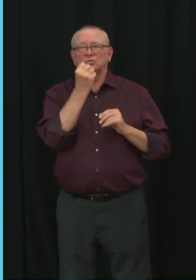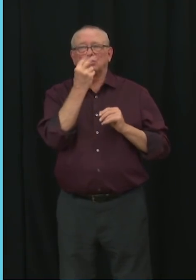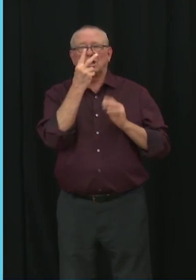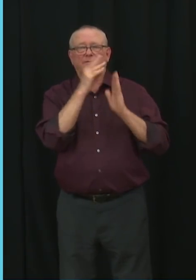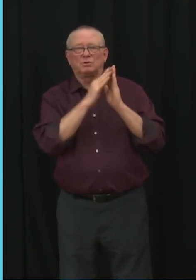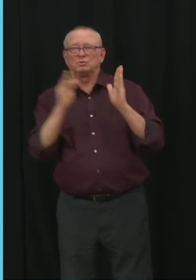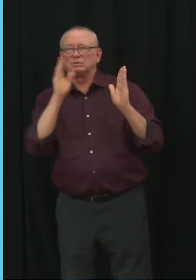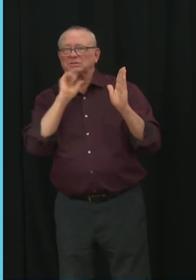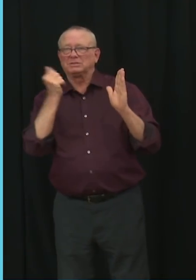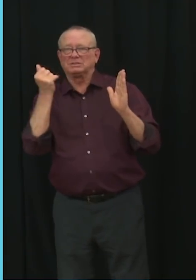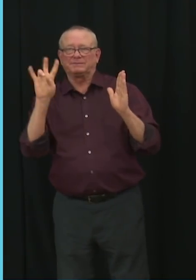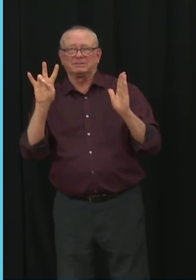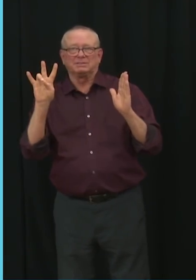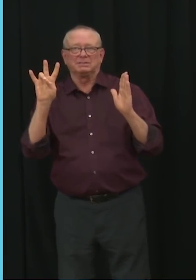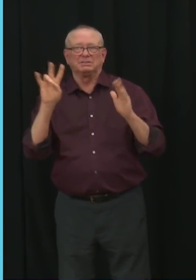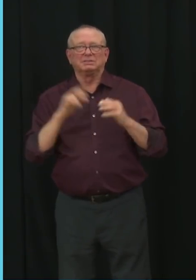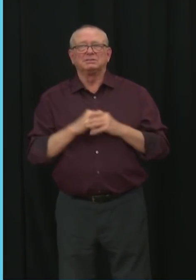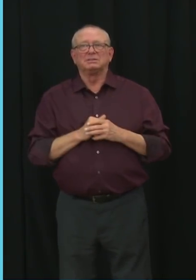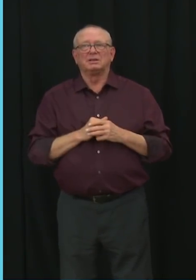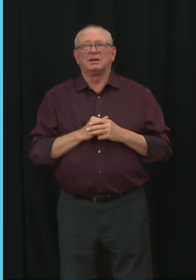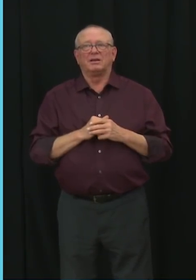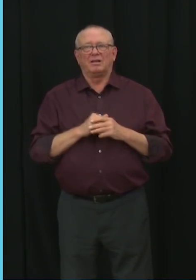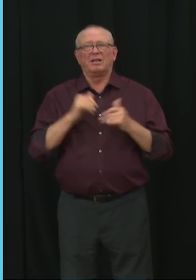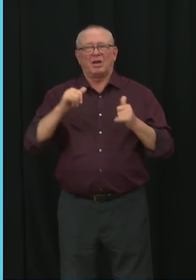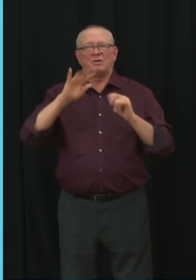to review the list of conditions at